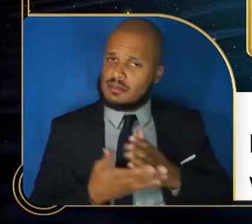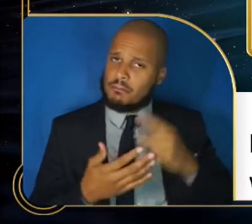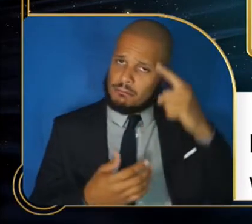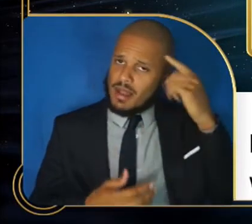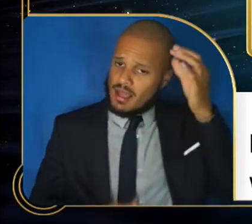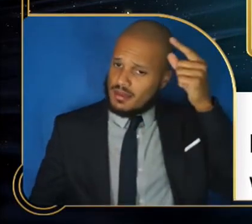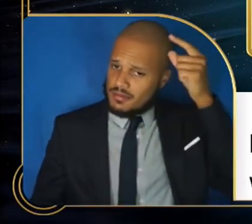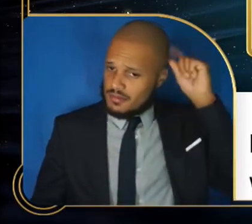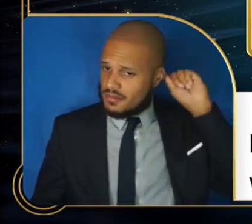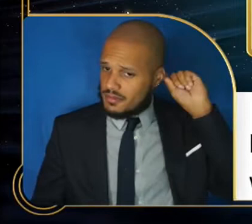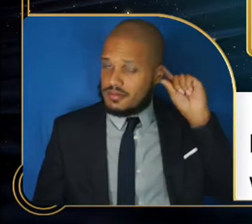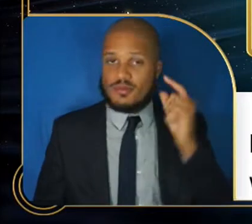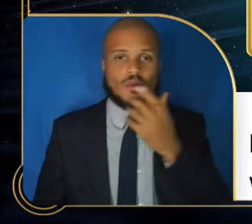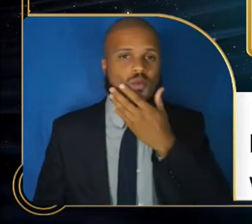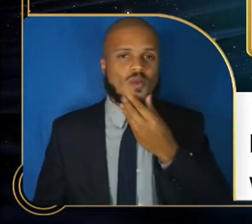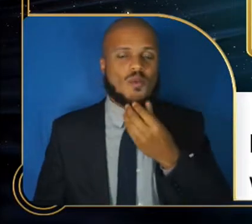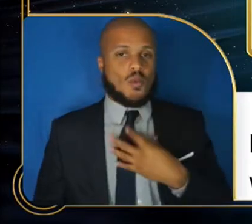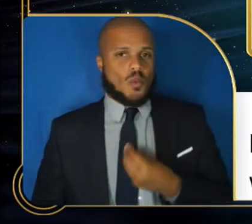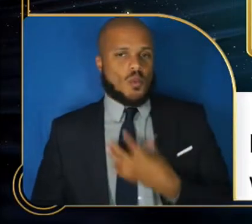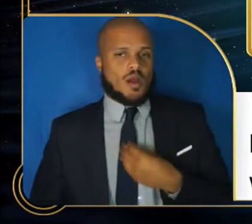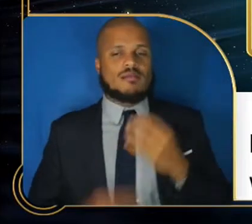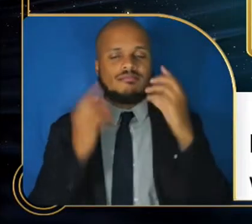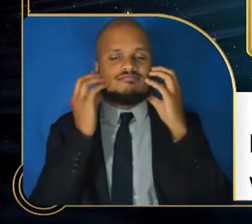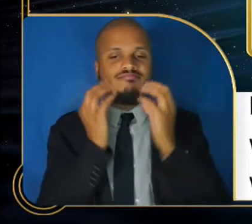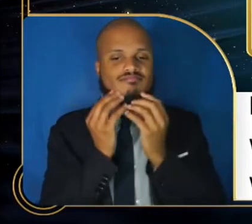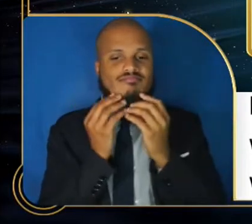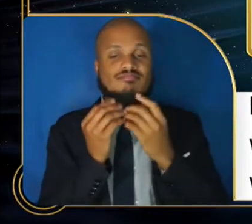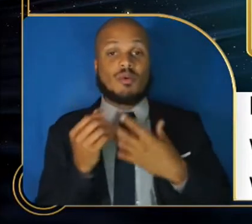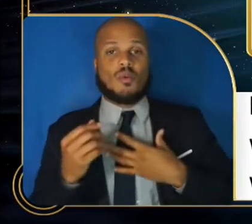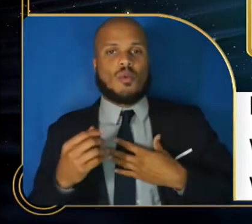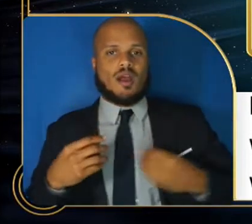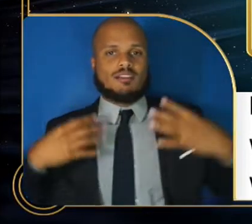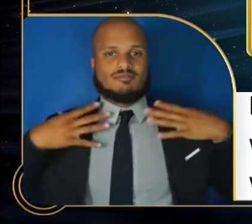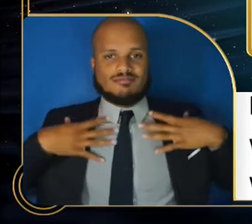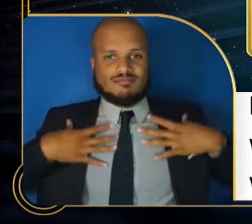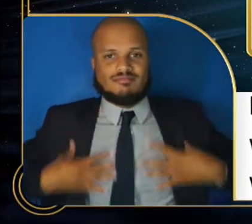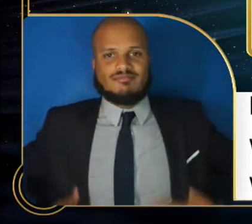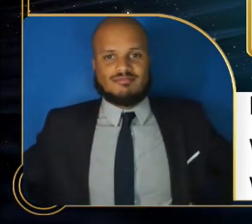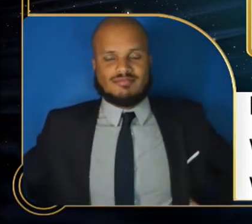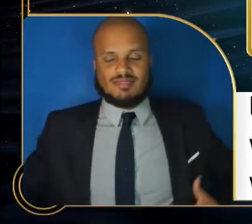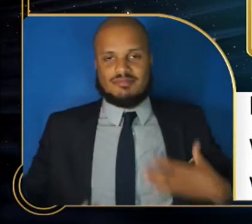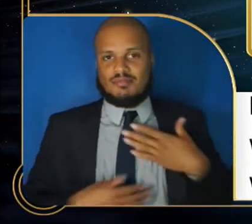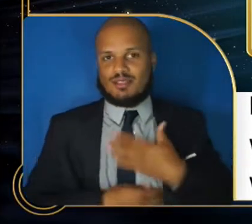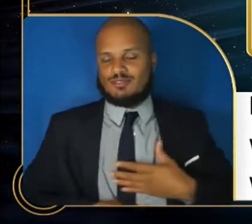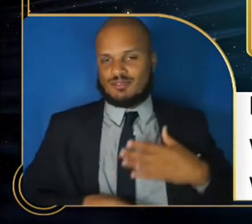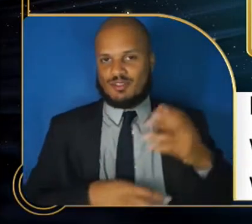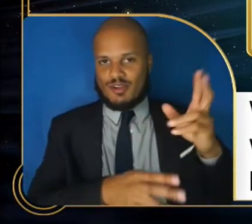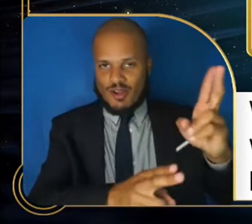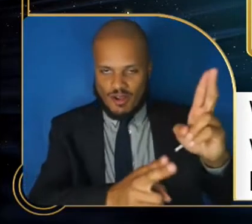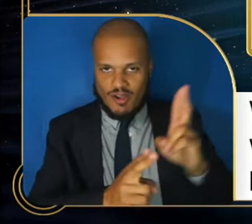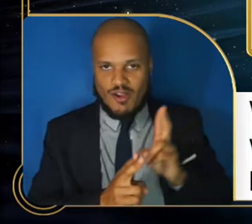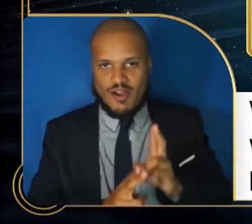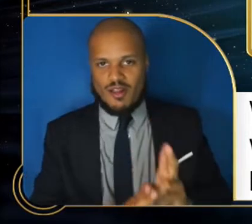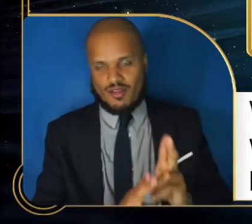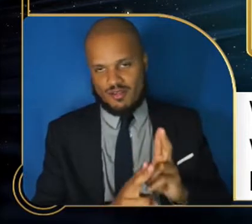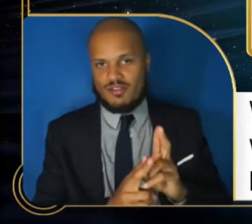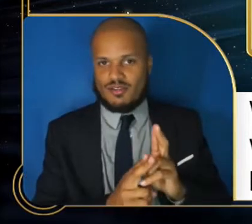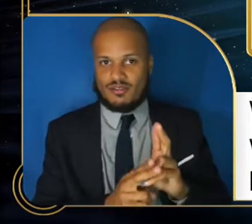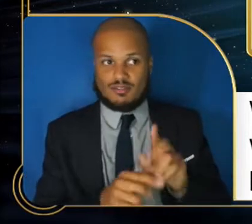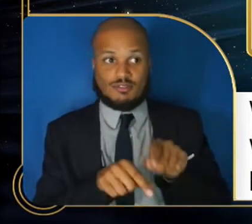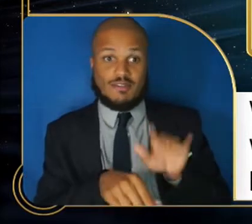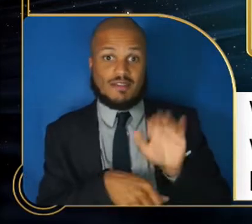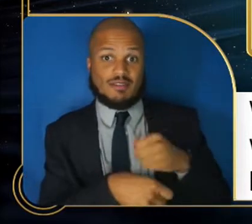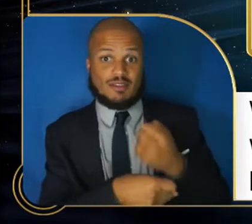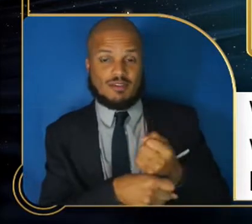white beard, wearing a white dress shirt. It's a pleasure to honor, during our 50th year, Elizabeth